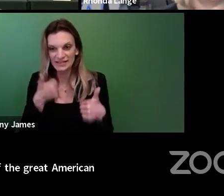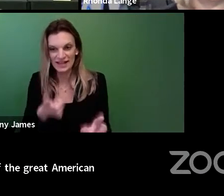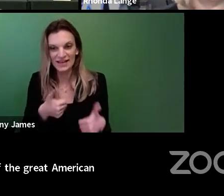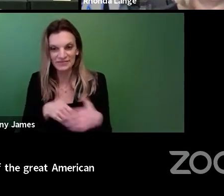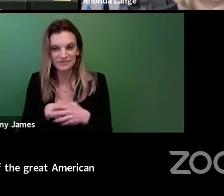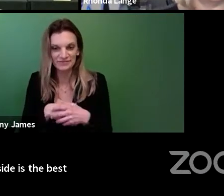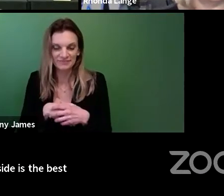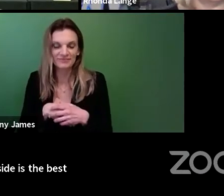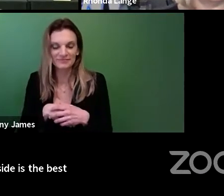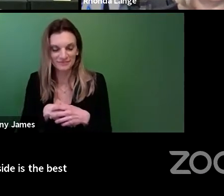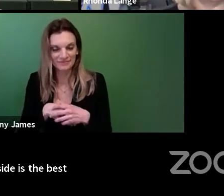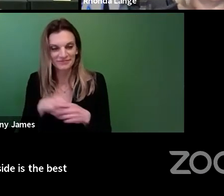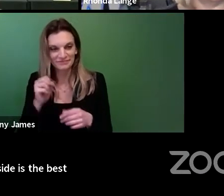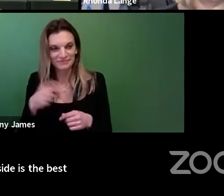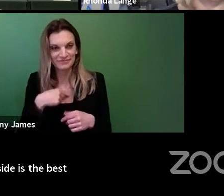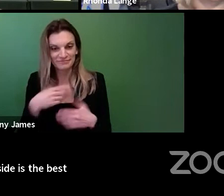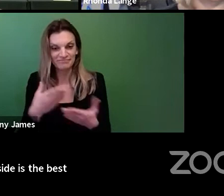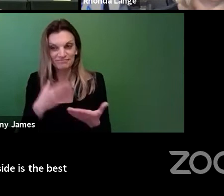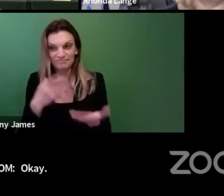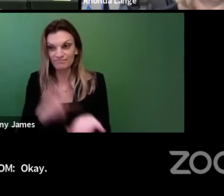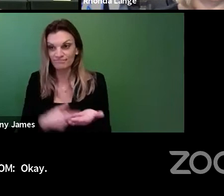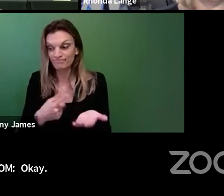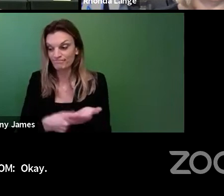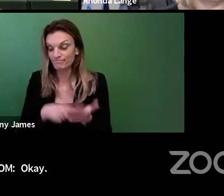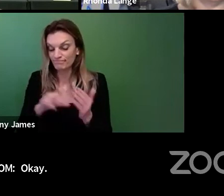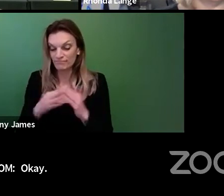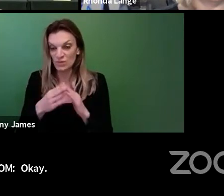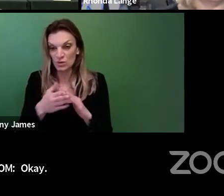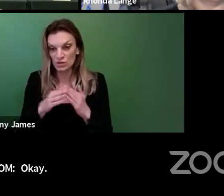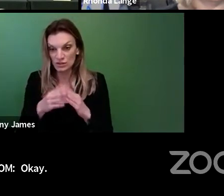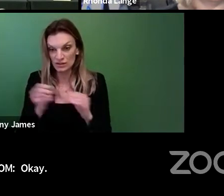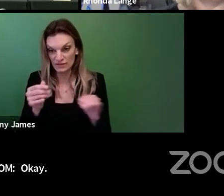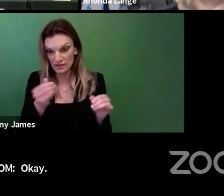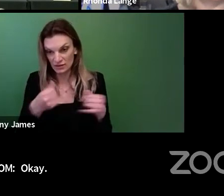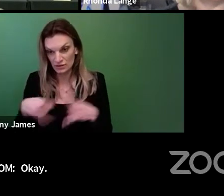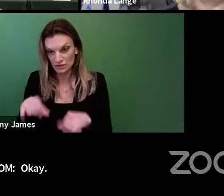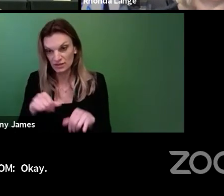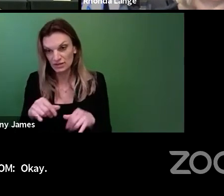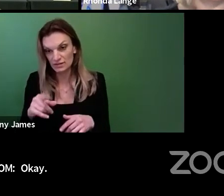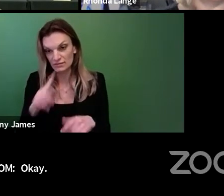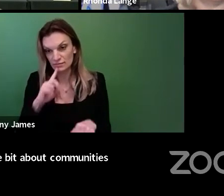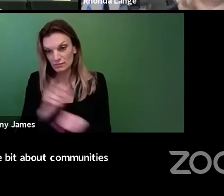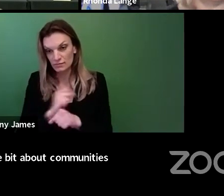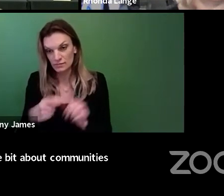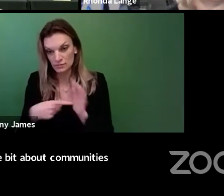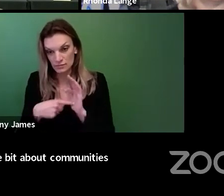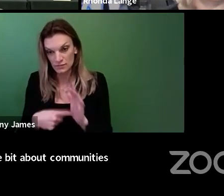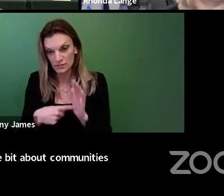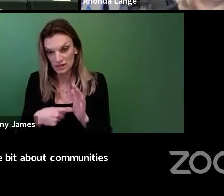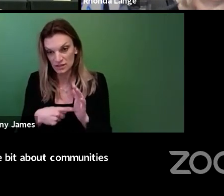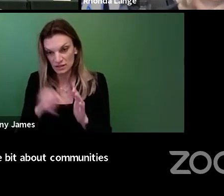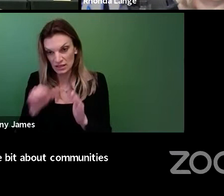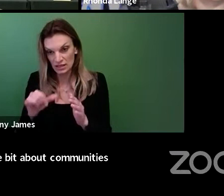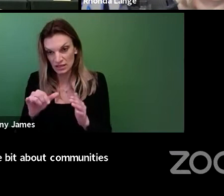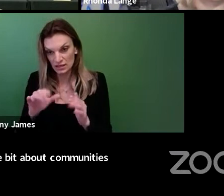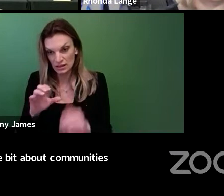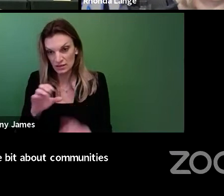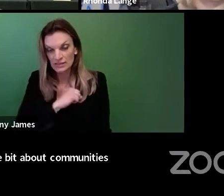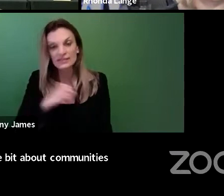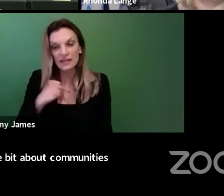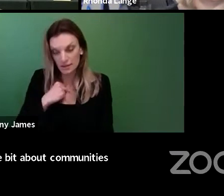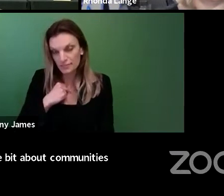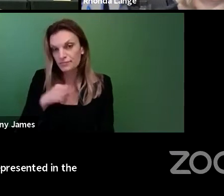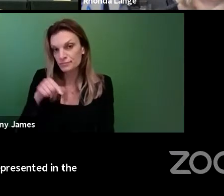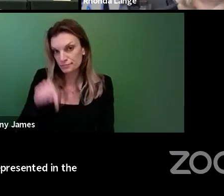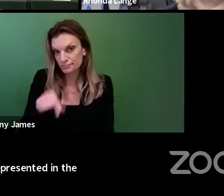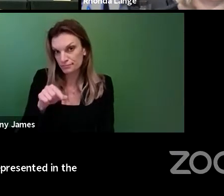Okay. So I'm here to talk about a little bit about communities of interest. Currently, we are represented in the Senate by a gentleman,